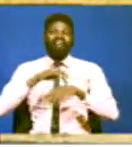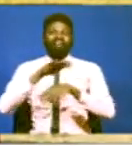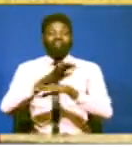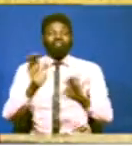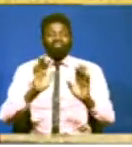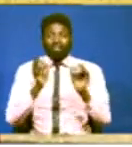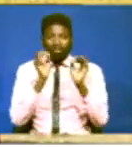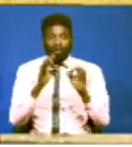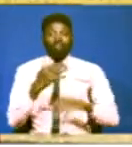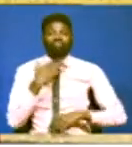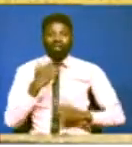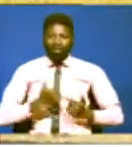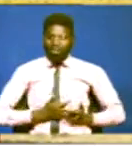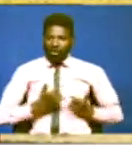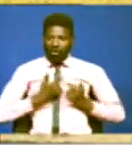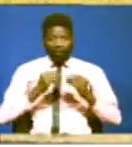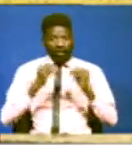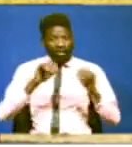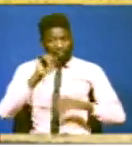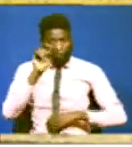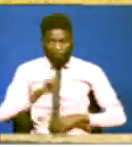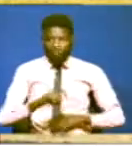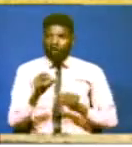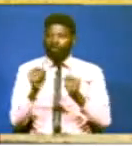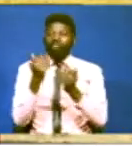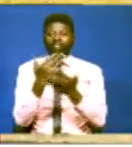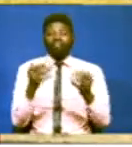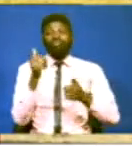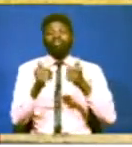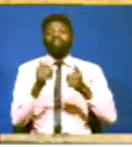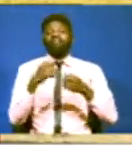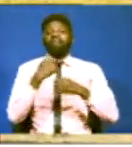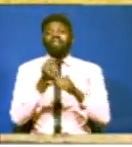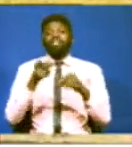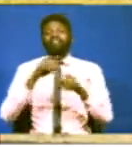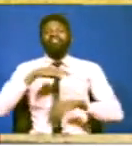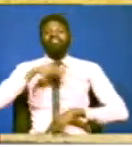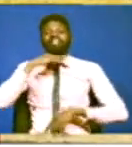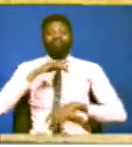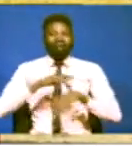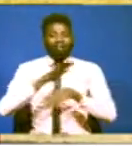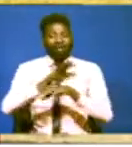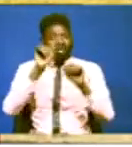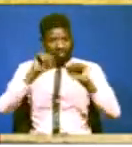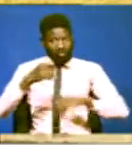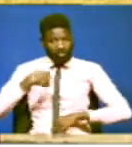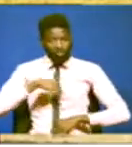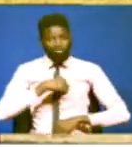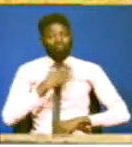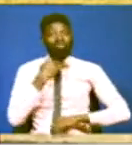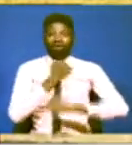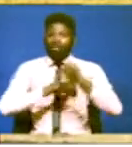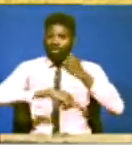deal with things that will make you die early. And so things that we want to do are, one, we want to make sure